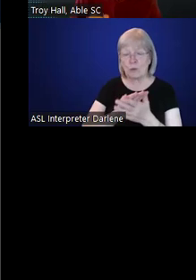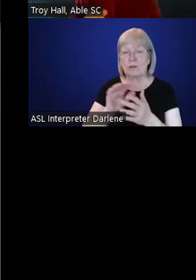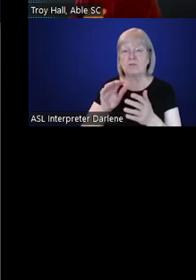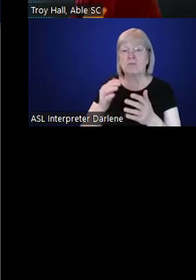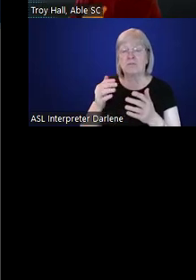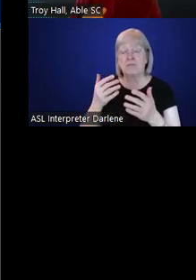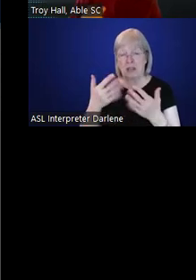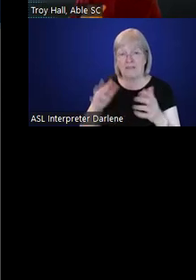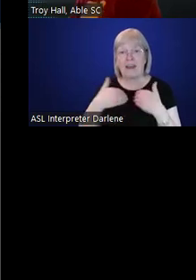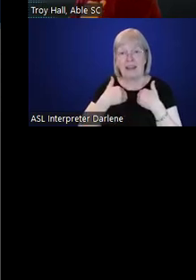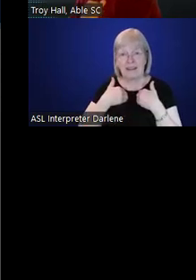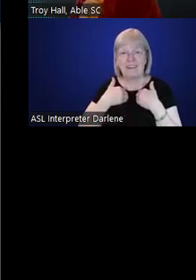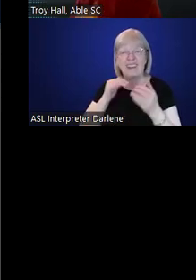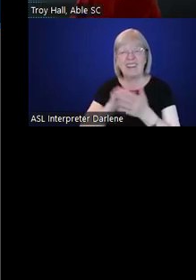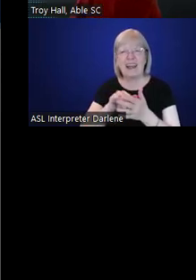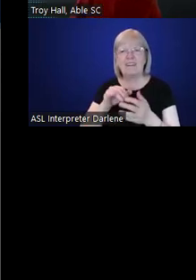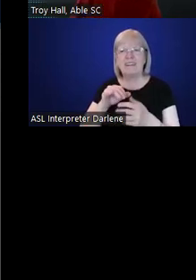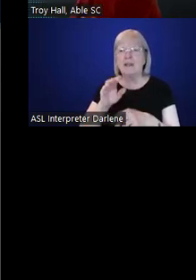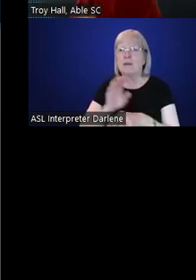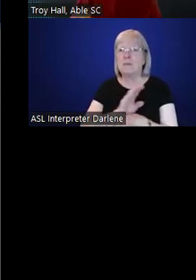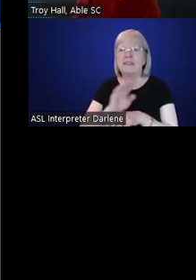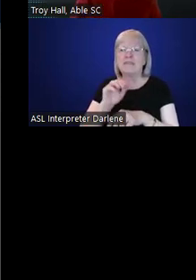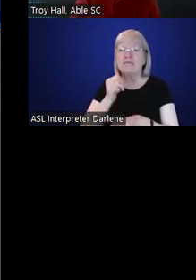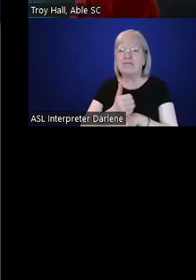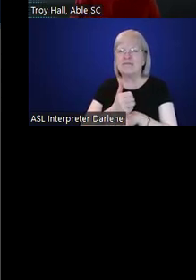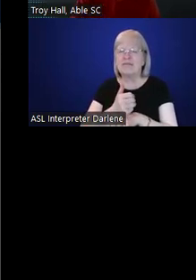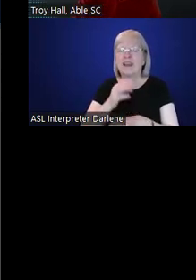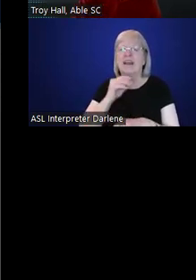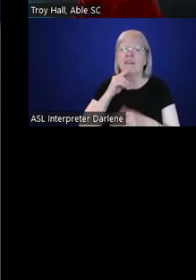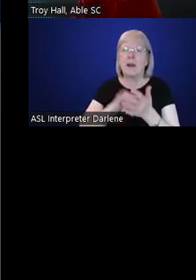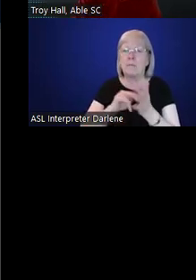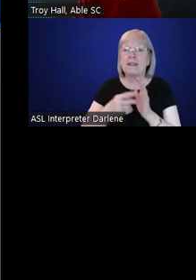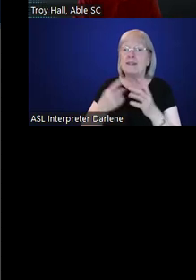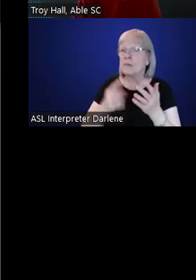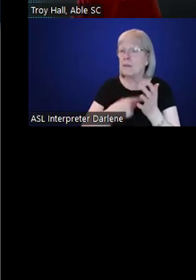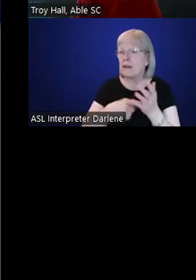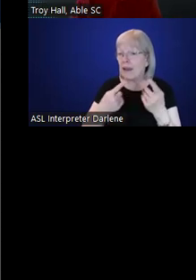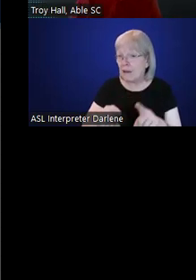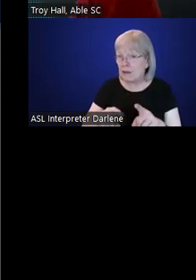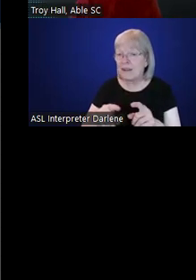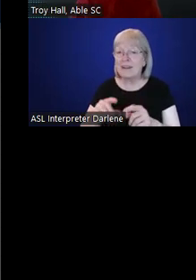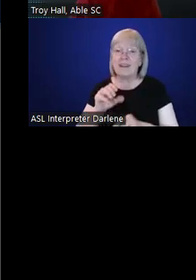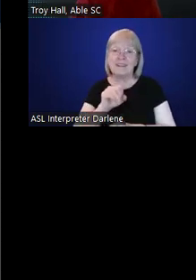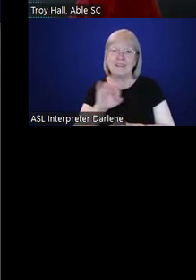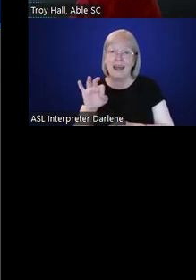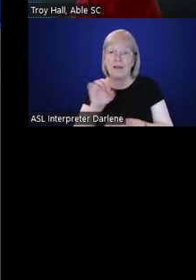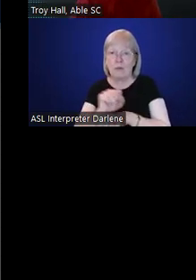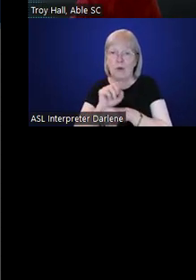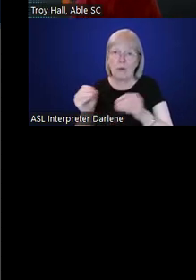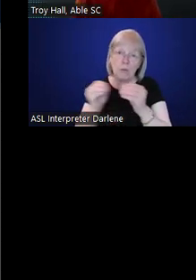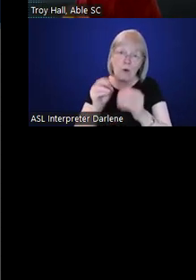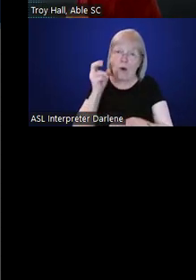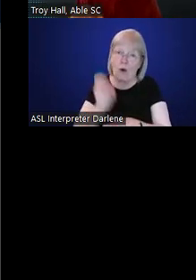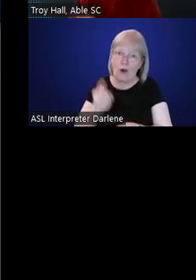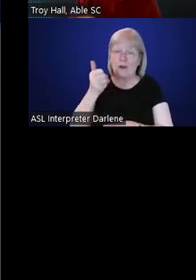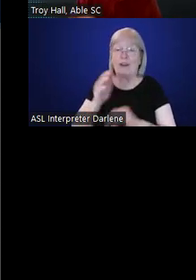traps. So that means that can be staff that are actually working harder than the students are. They kind of fall into this bizarre